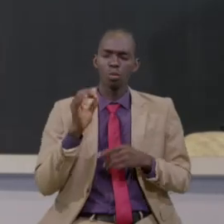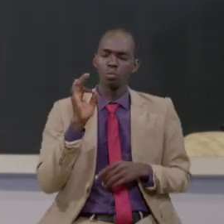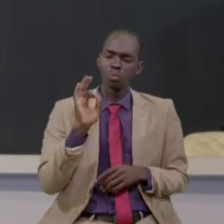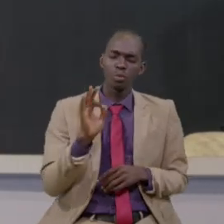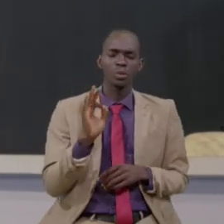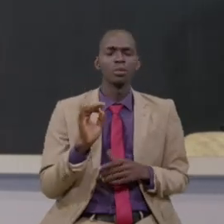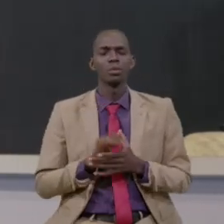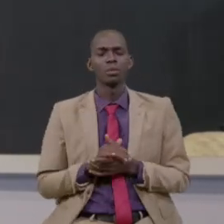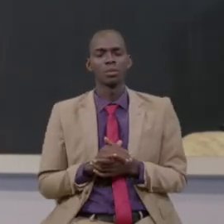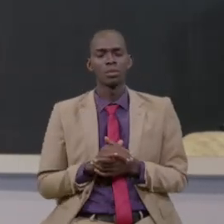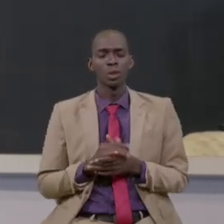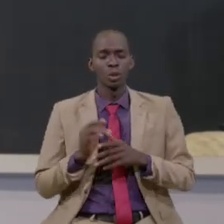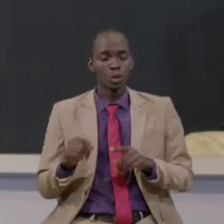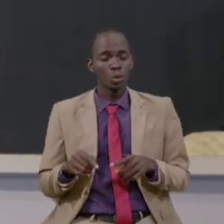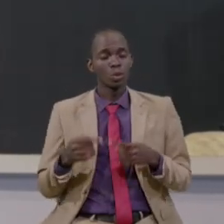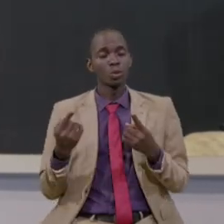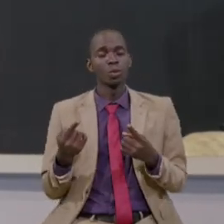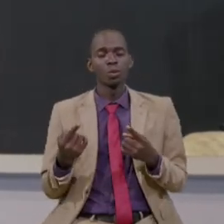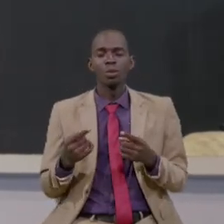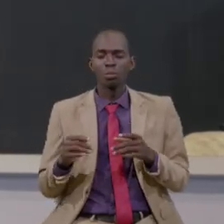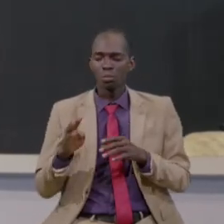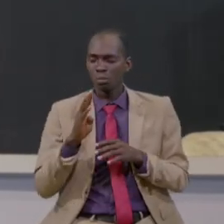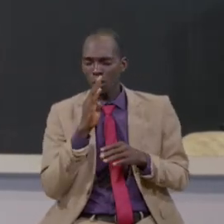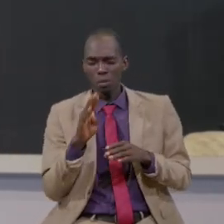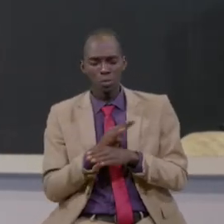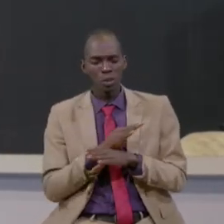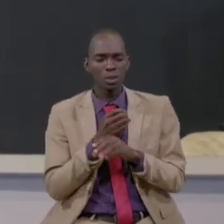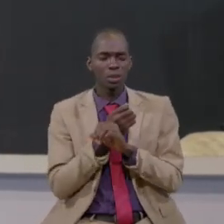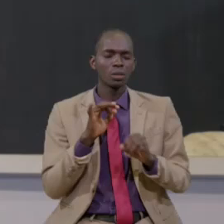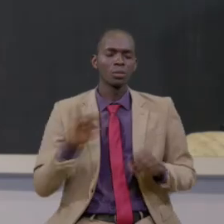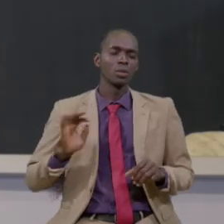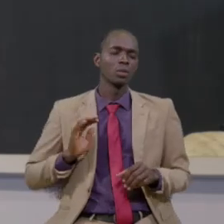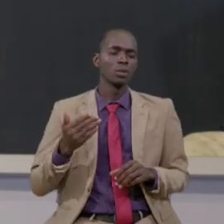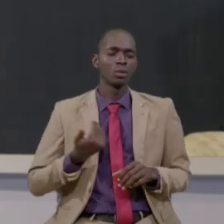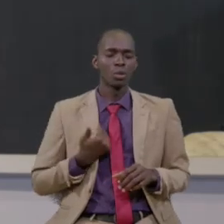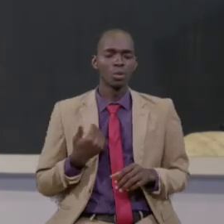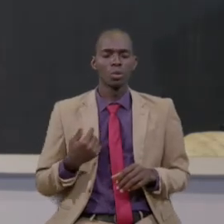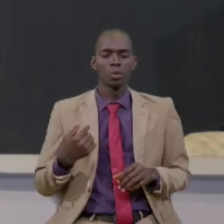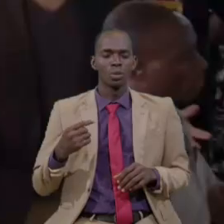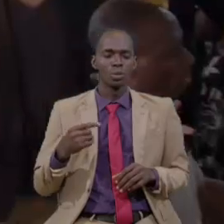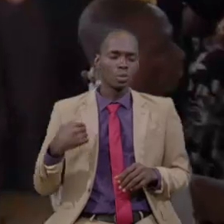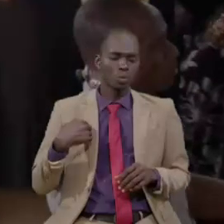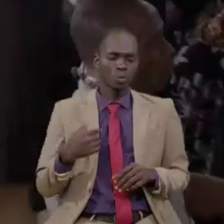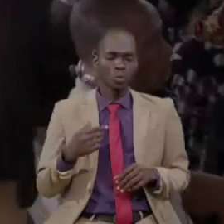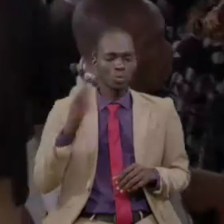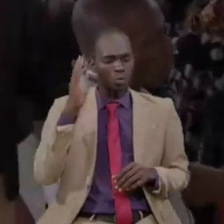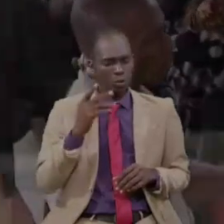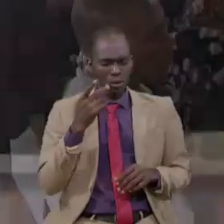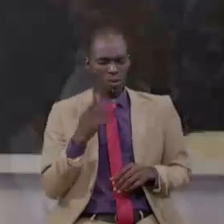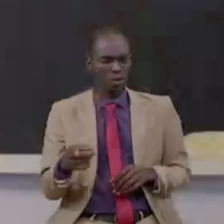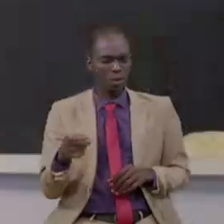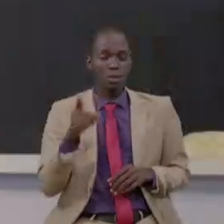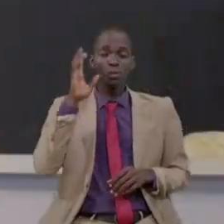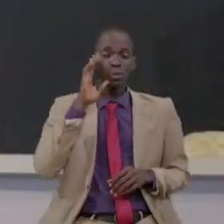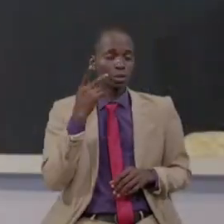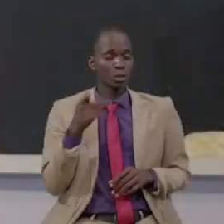Go occupy. He will meet you everywhere you go. He will